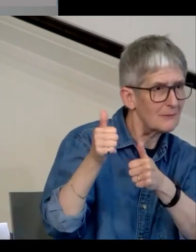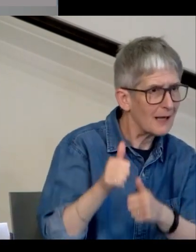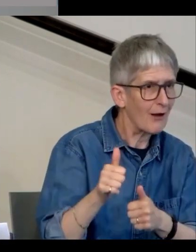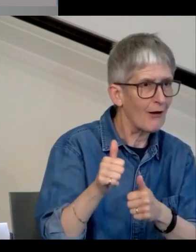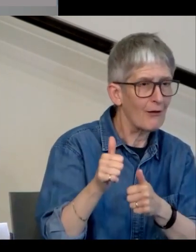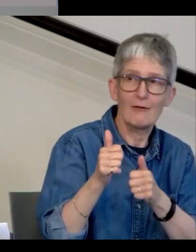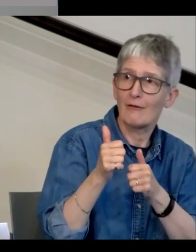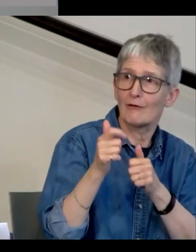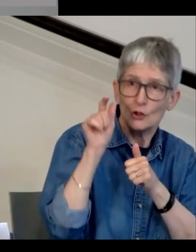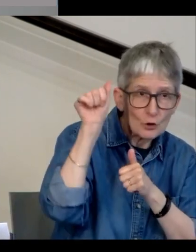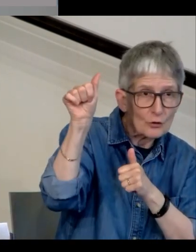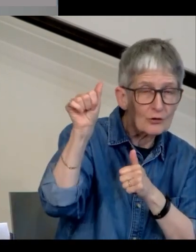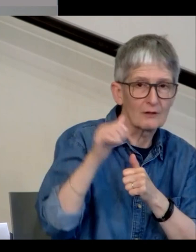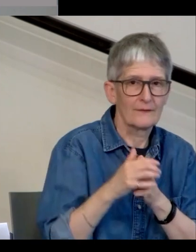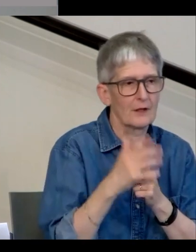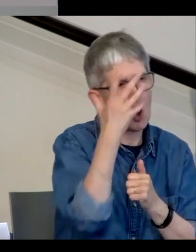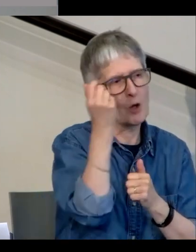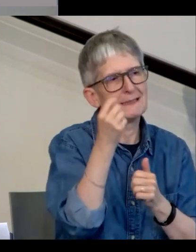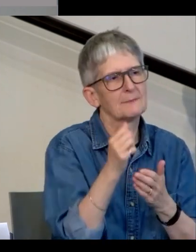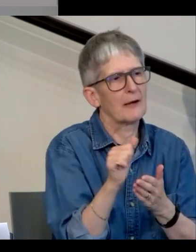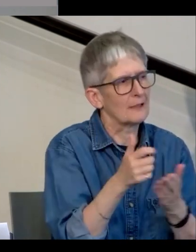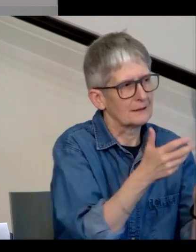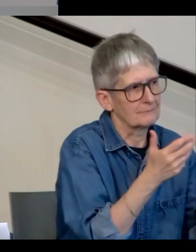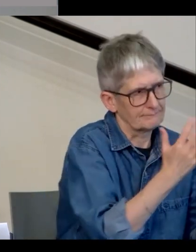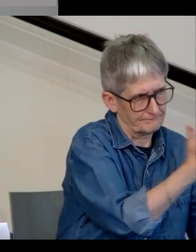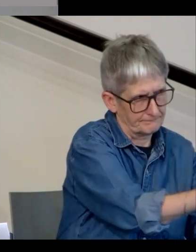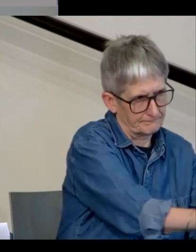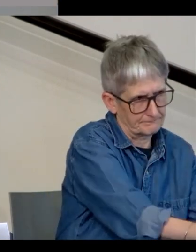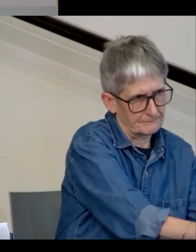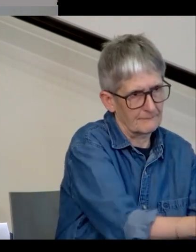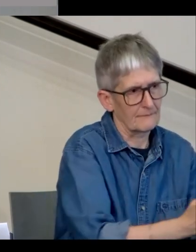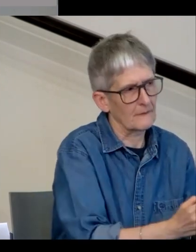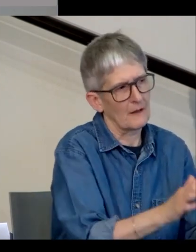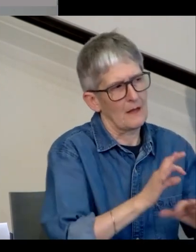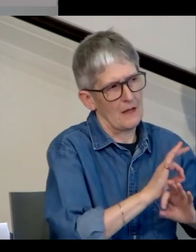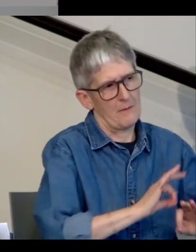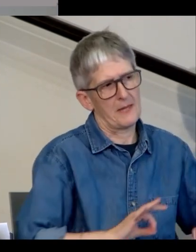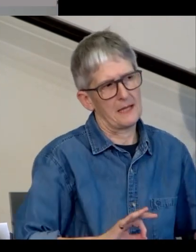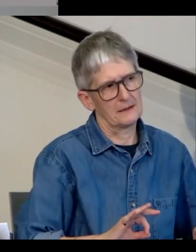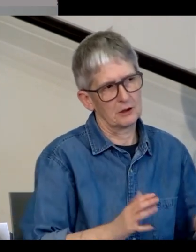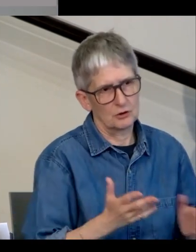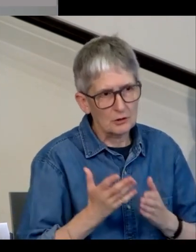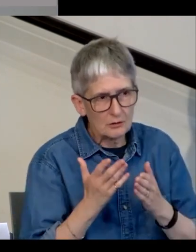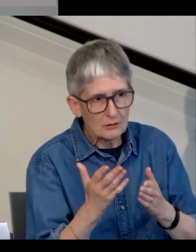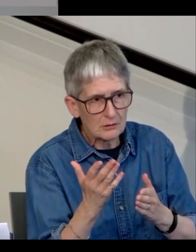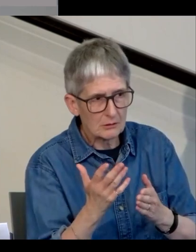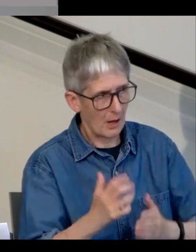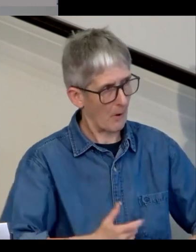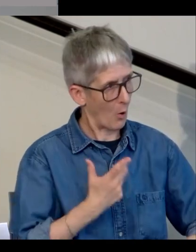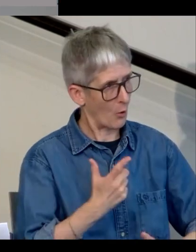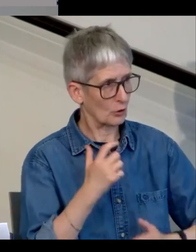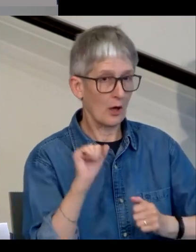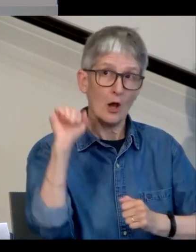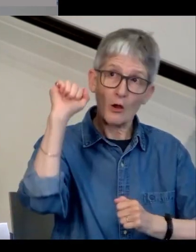you. So Holy Spirit, rest on Michelle now. May she have such peace as she brings with boldness your